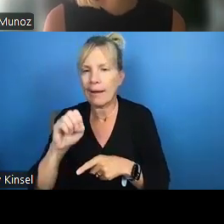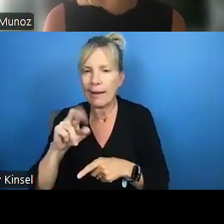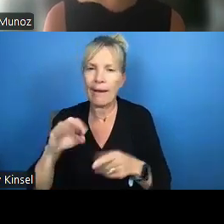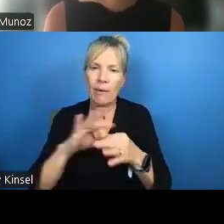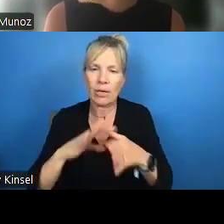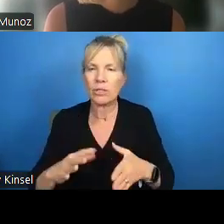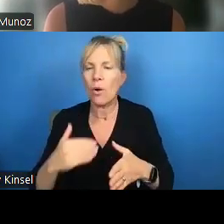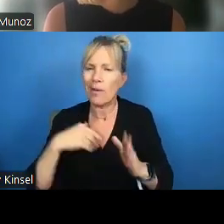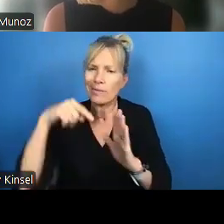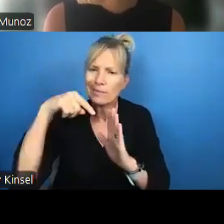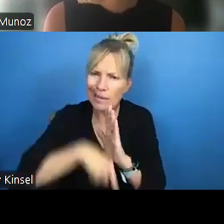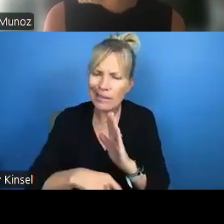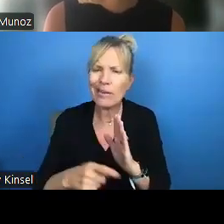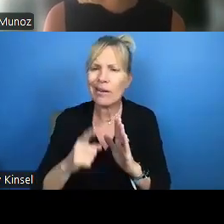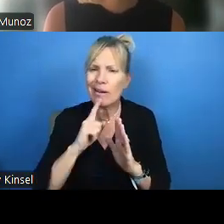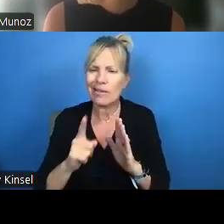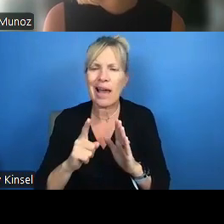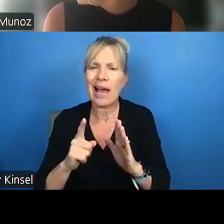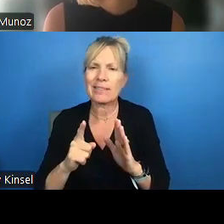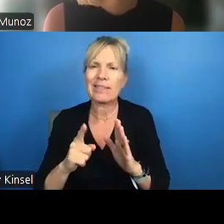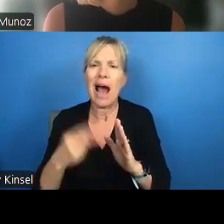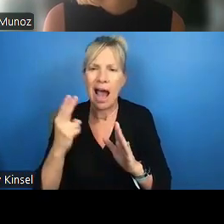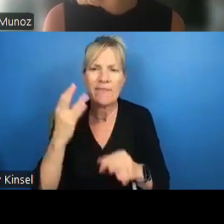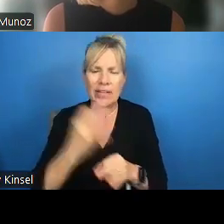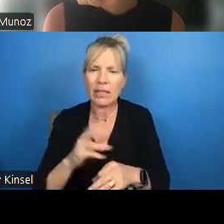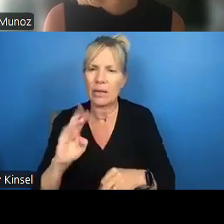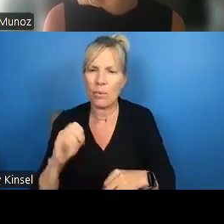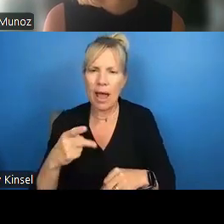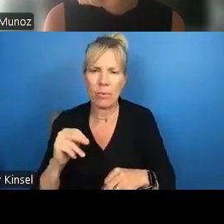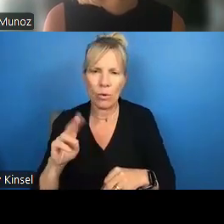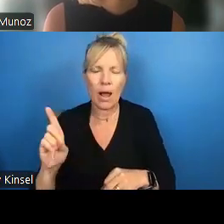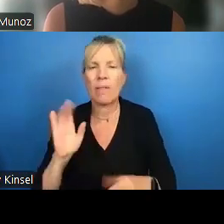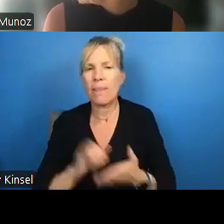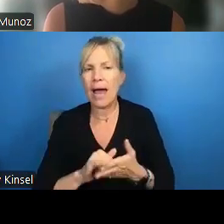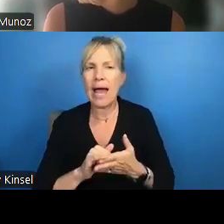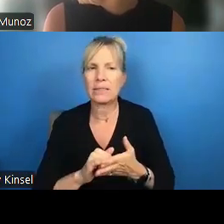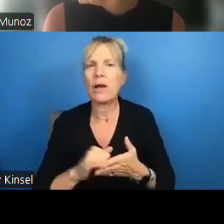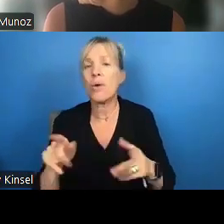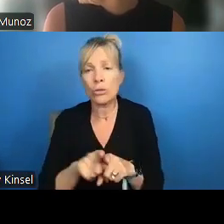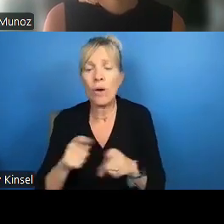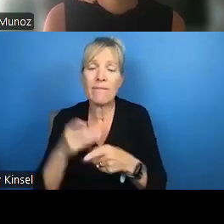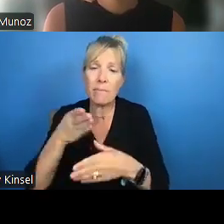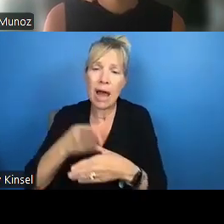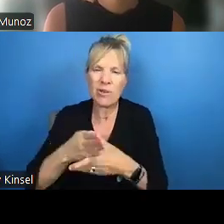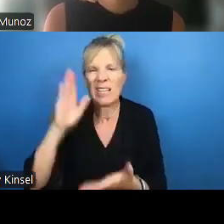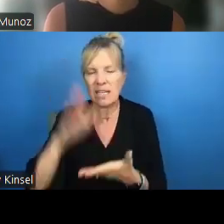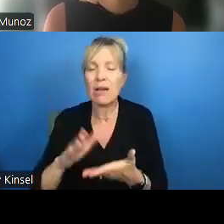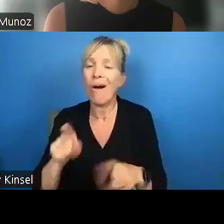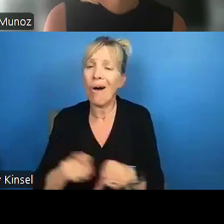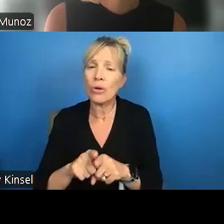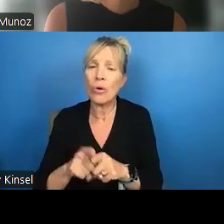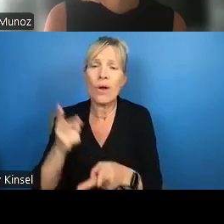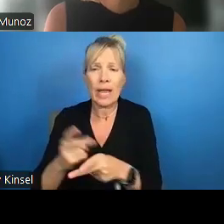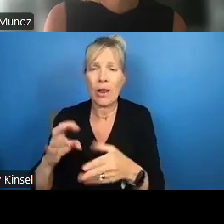the intensive, which is the high fidelity wraparound, as well as the moderate, which is a little lesser than that. And then there's also care coordination that's